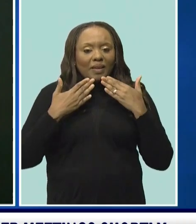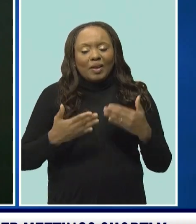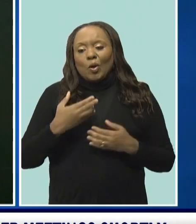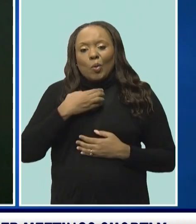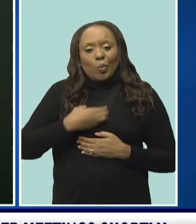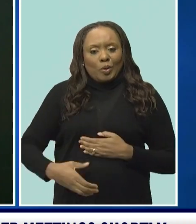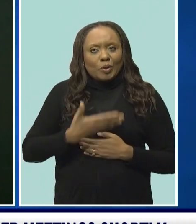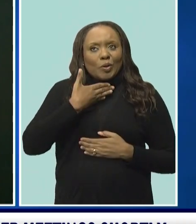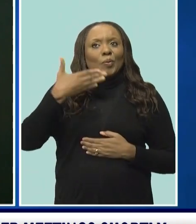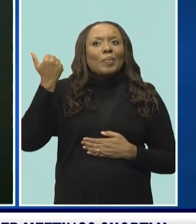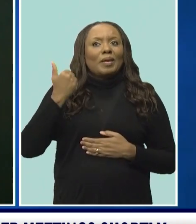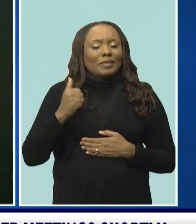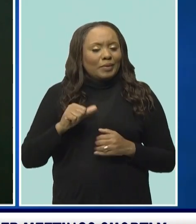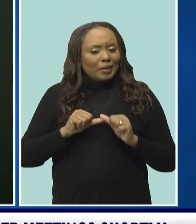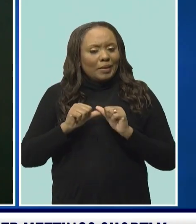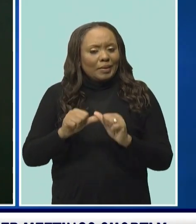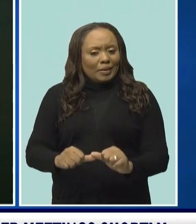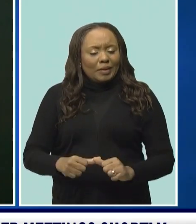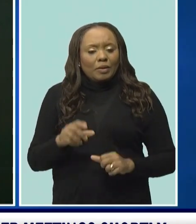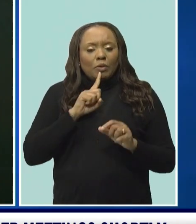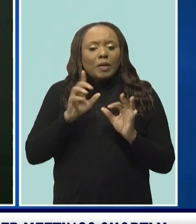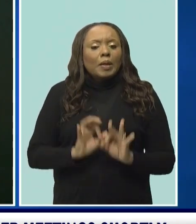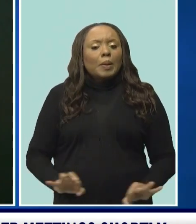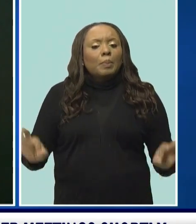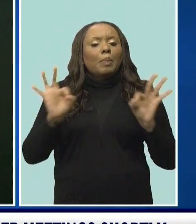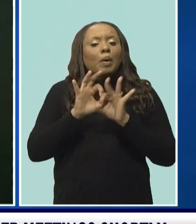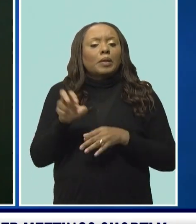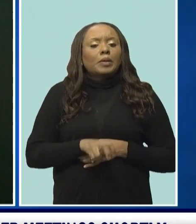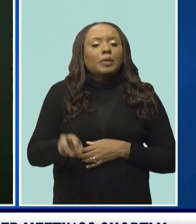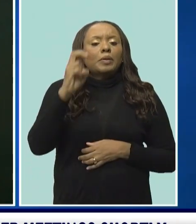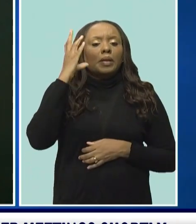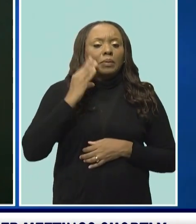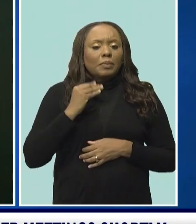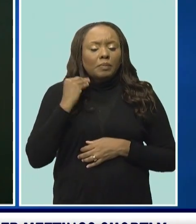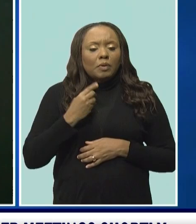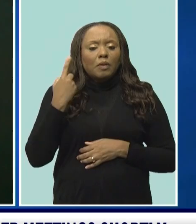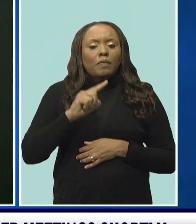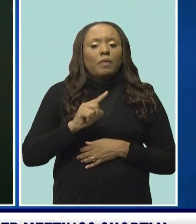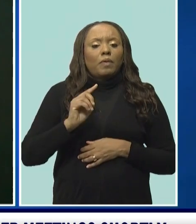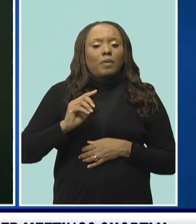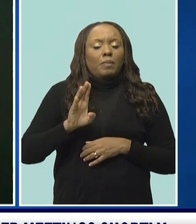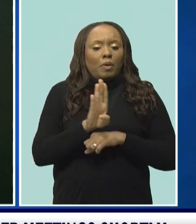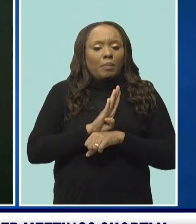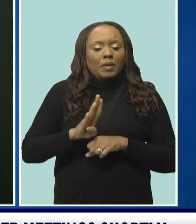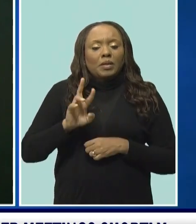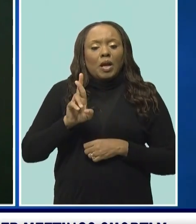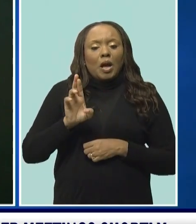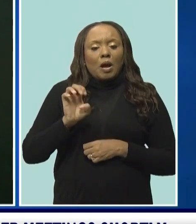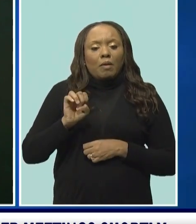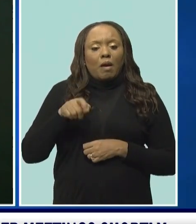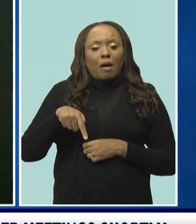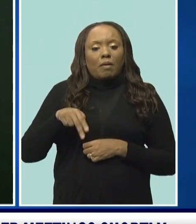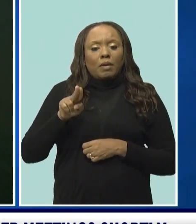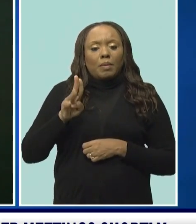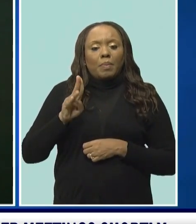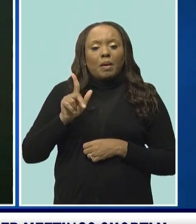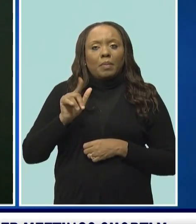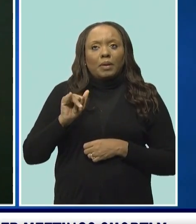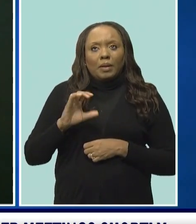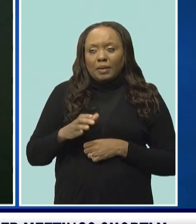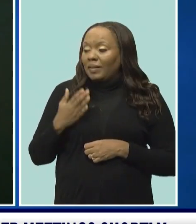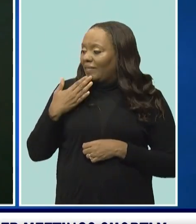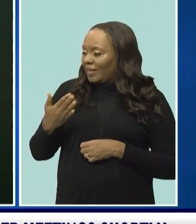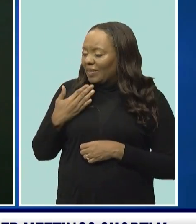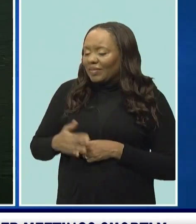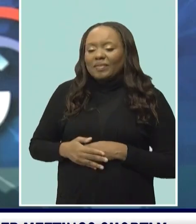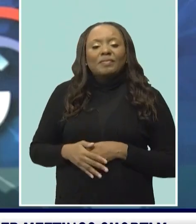all the best as you continue on this very important journey for our republic. That's Mr. Sports the Kiwis, one of the members of